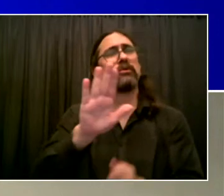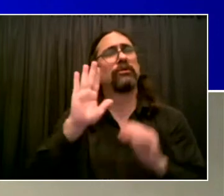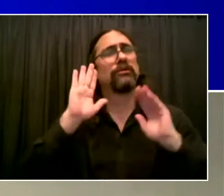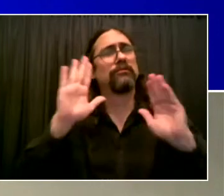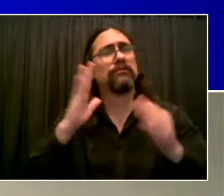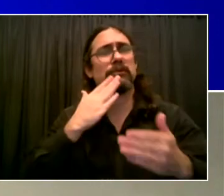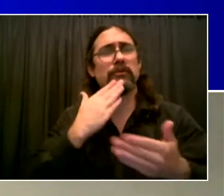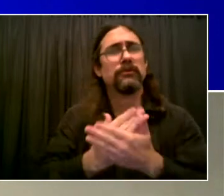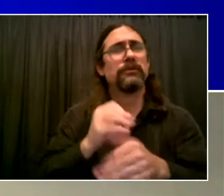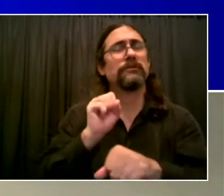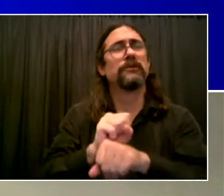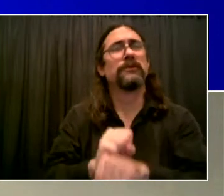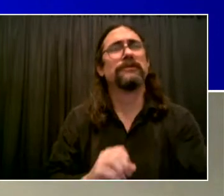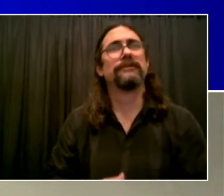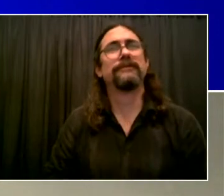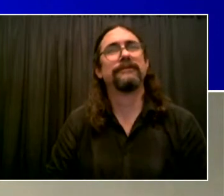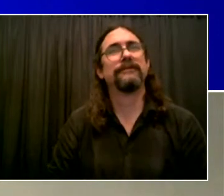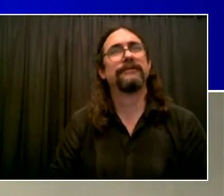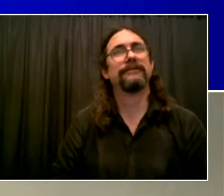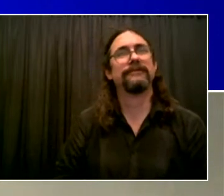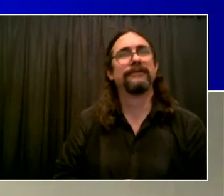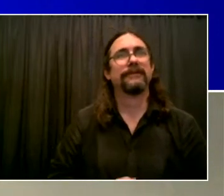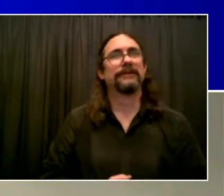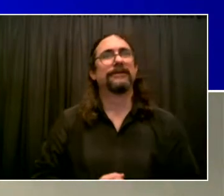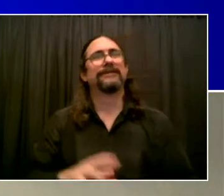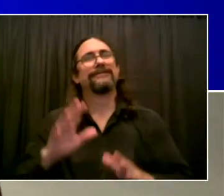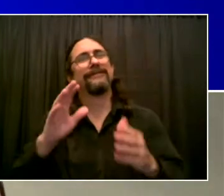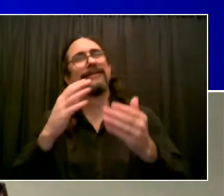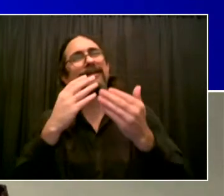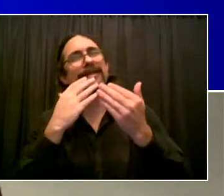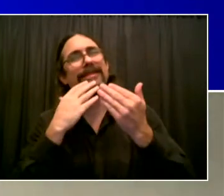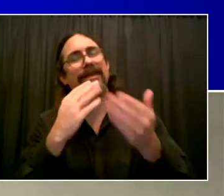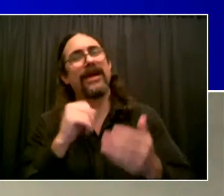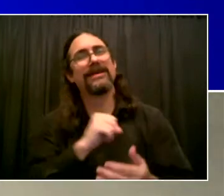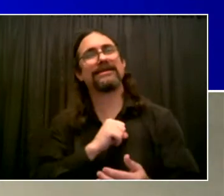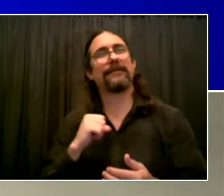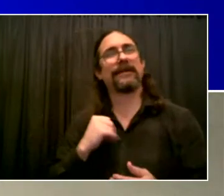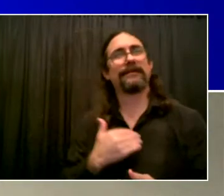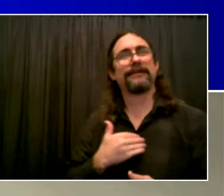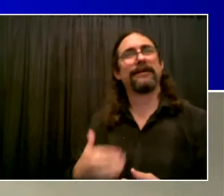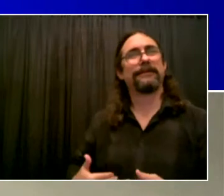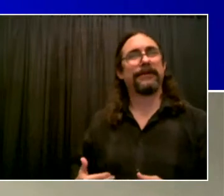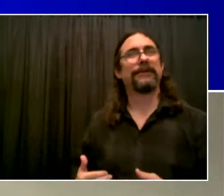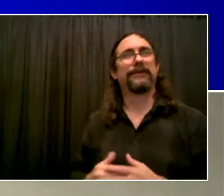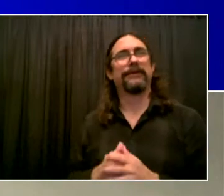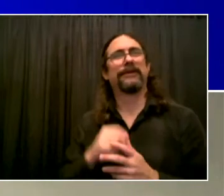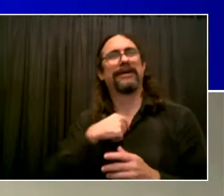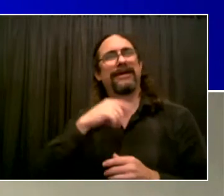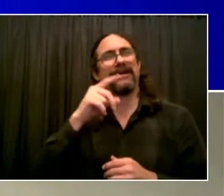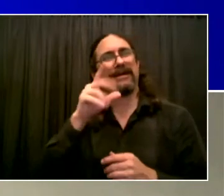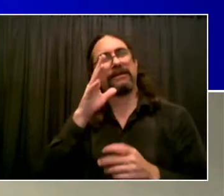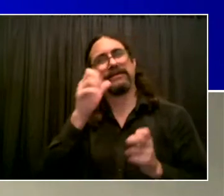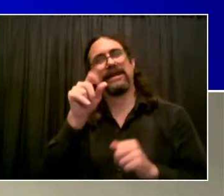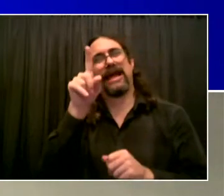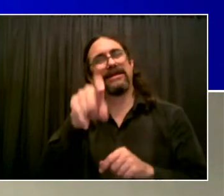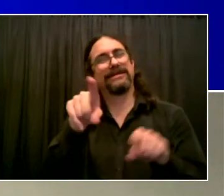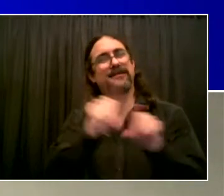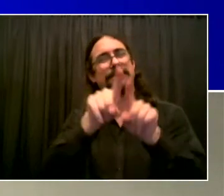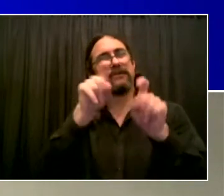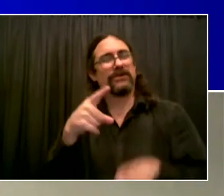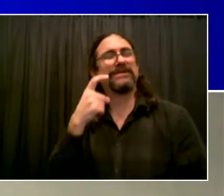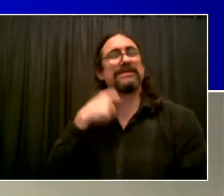asked Council Member Traeger, because you are each chairs of the education committees in your respective bodies, and you're